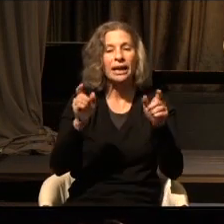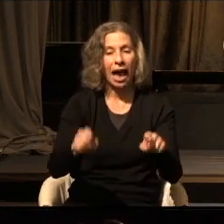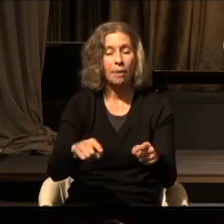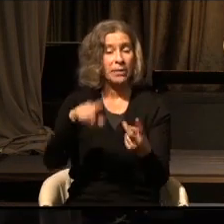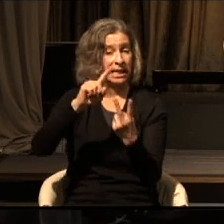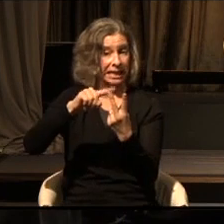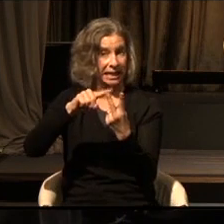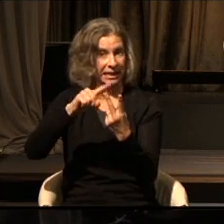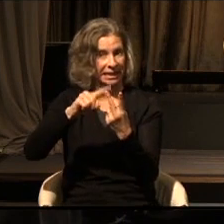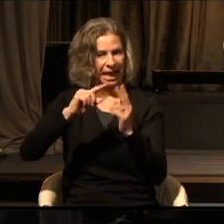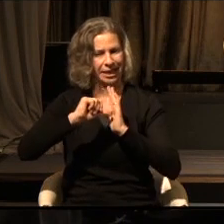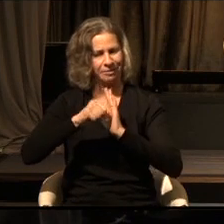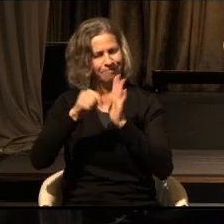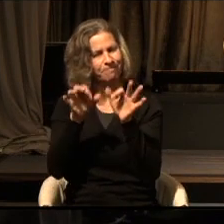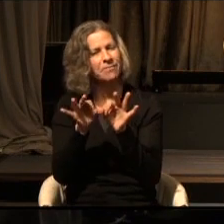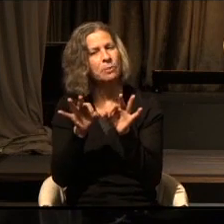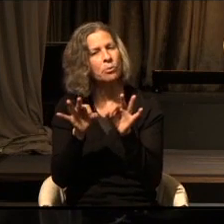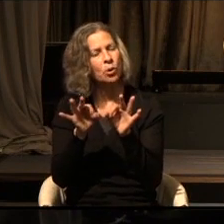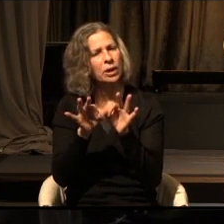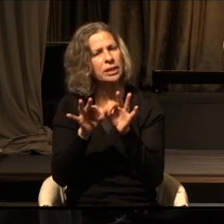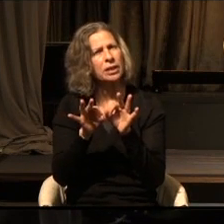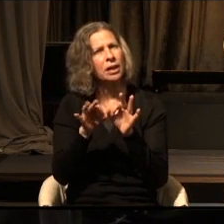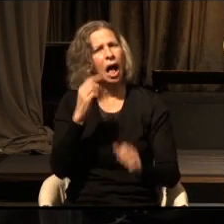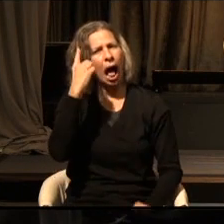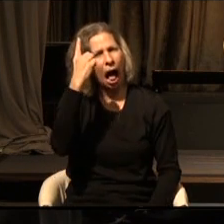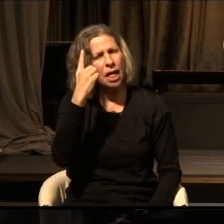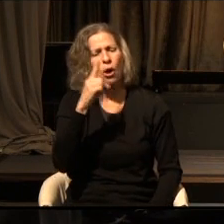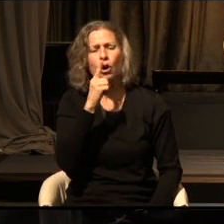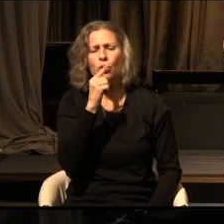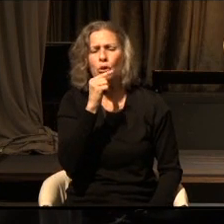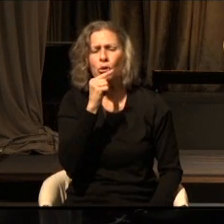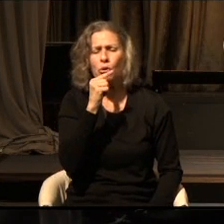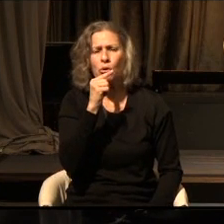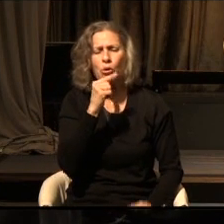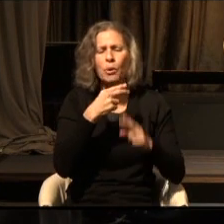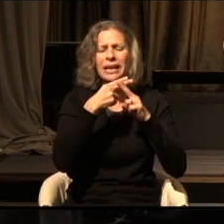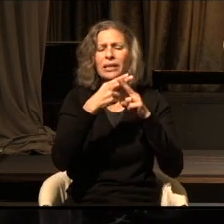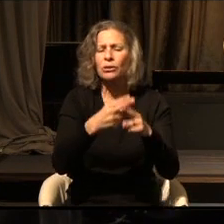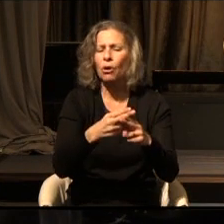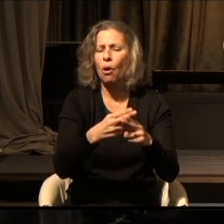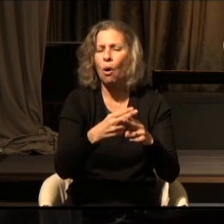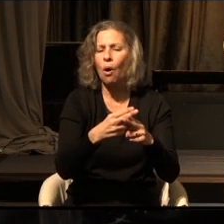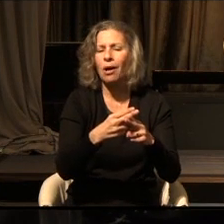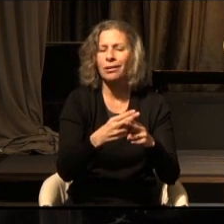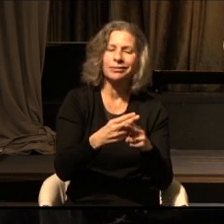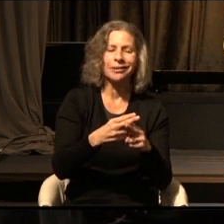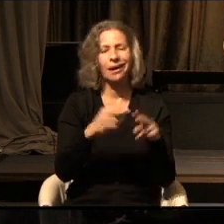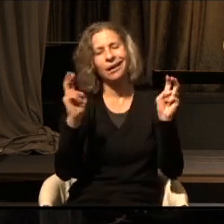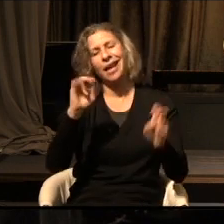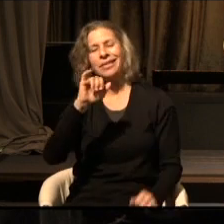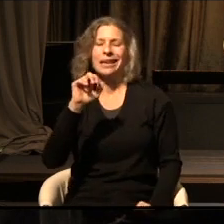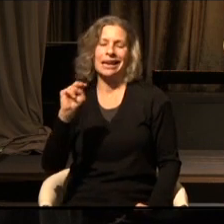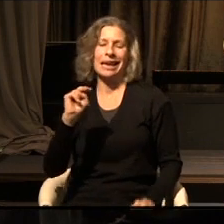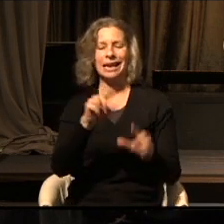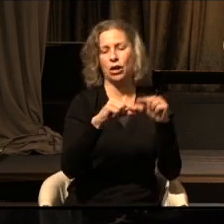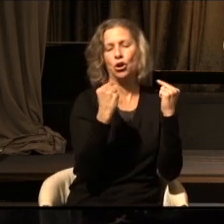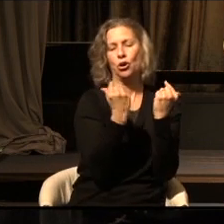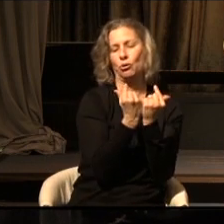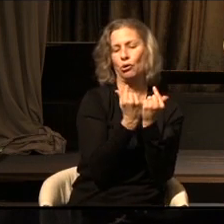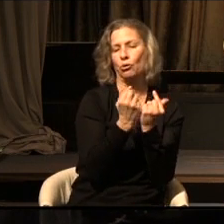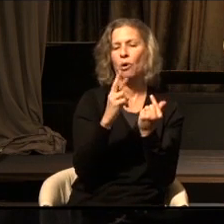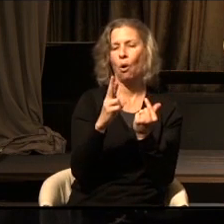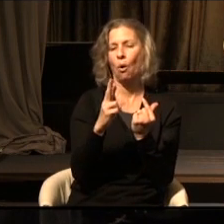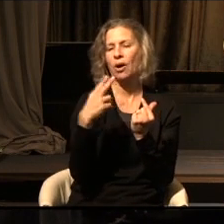perhaps more importantly, it made us think about who is being considered part of the arts in-group in each county and who might be being left